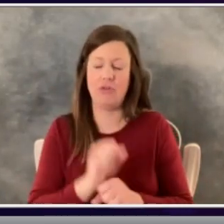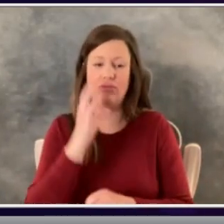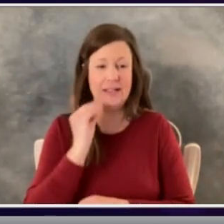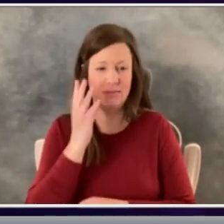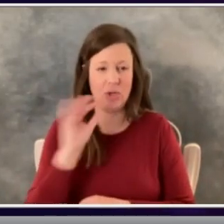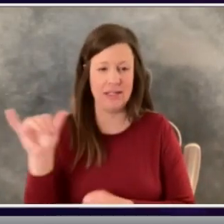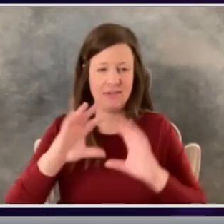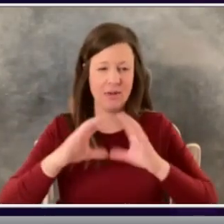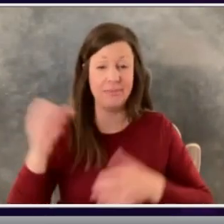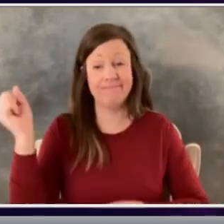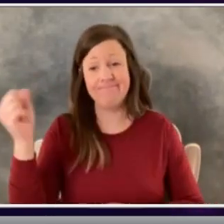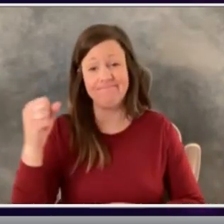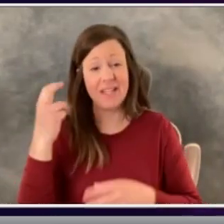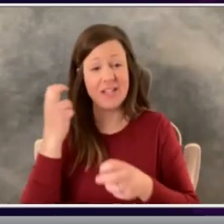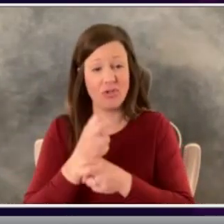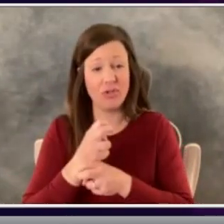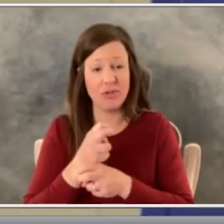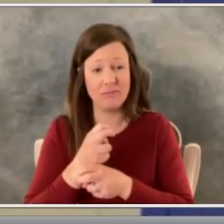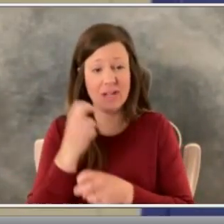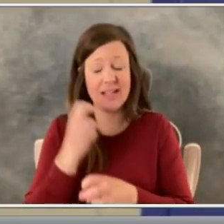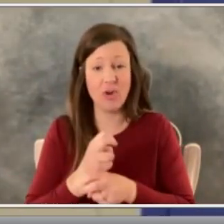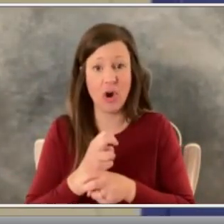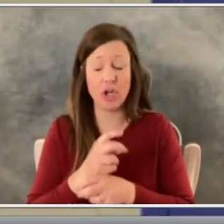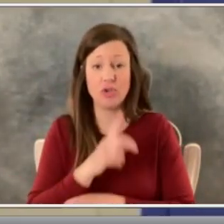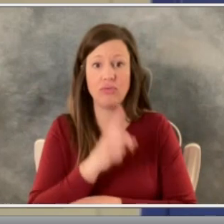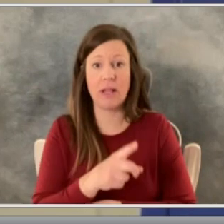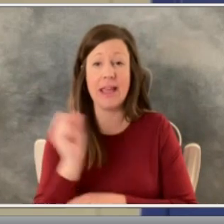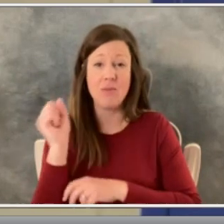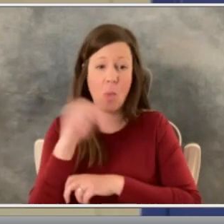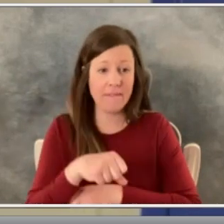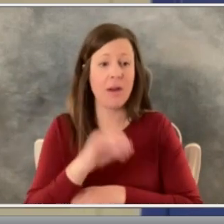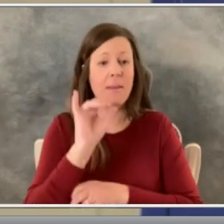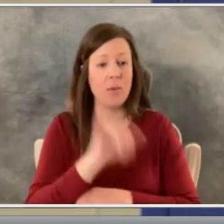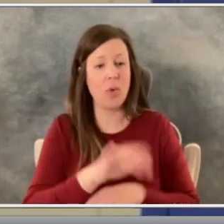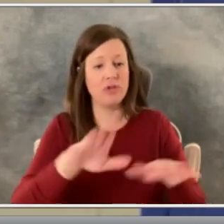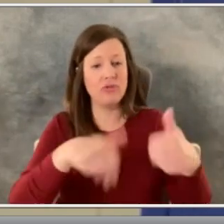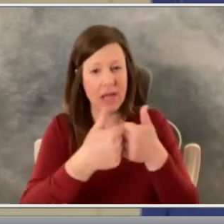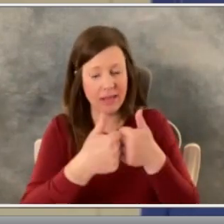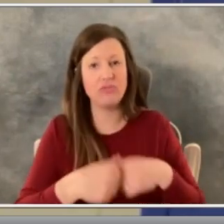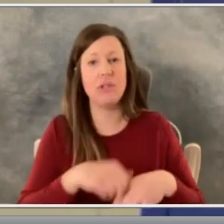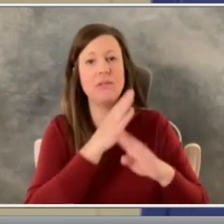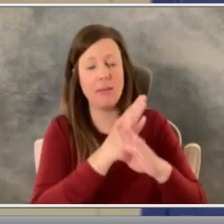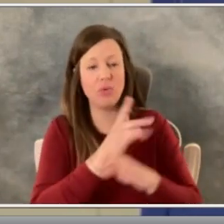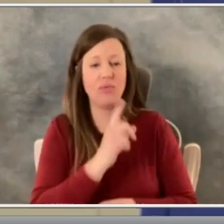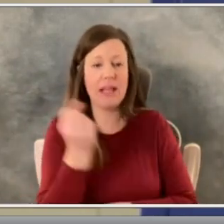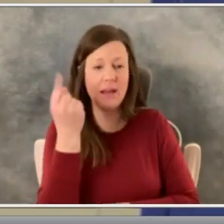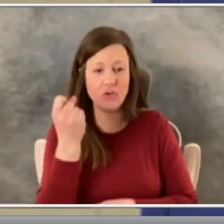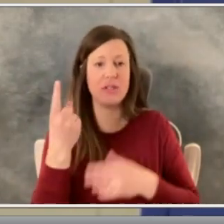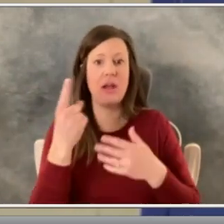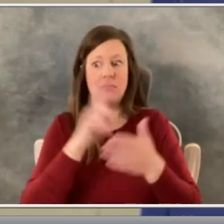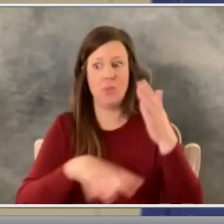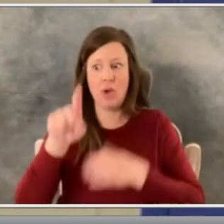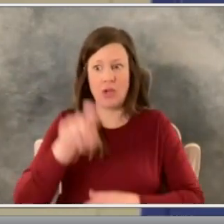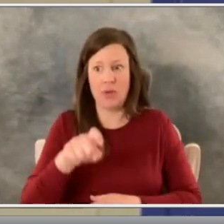Yeah, it's hard. It's hard to overcome those obstacles, right, to understand what you need